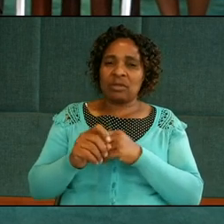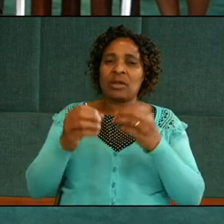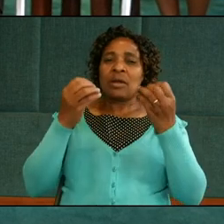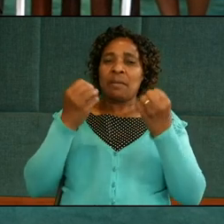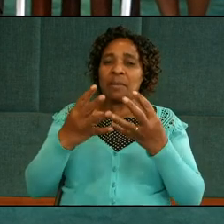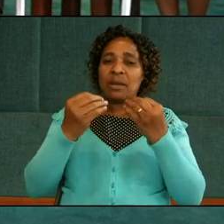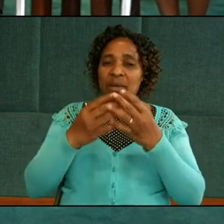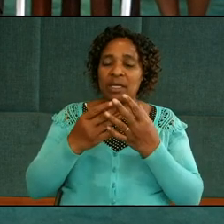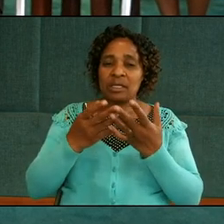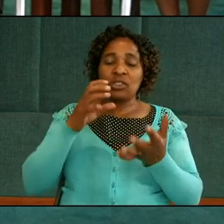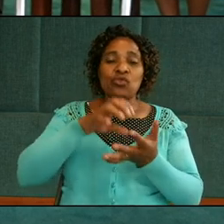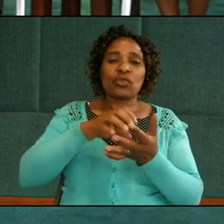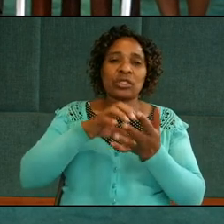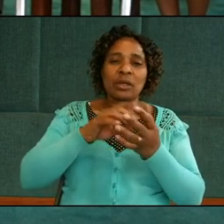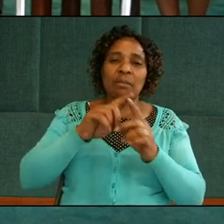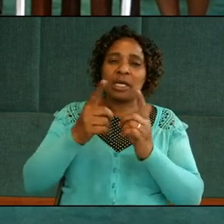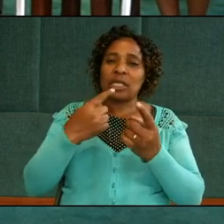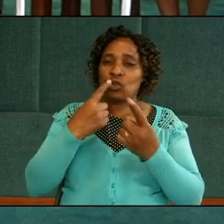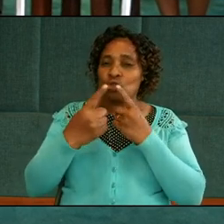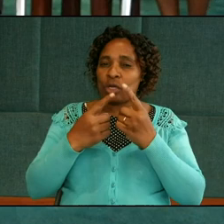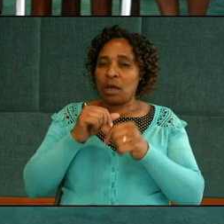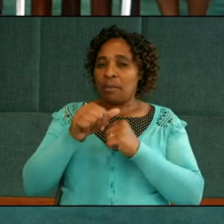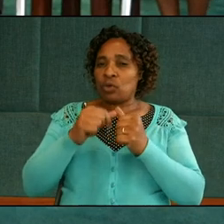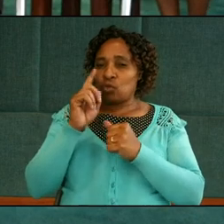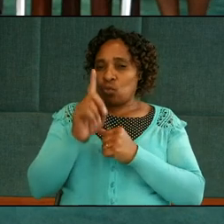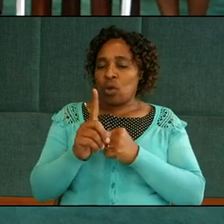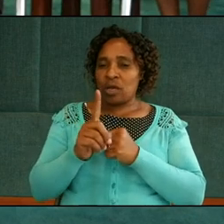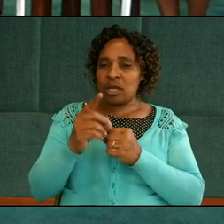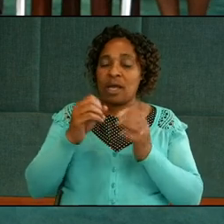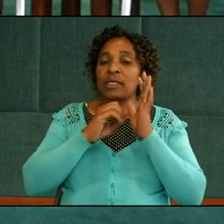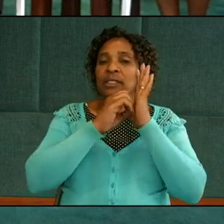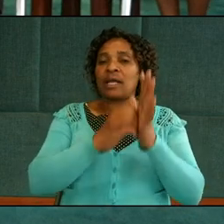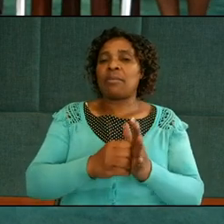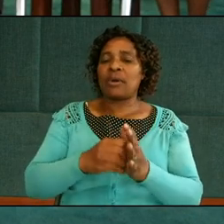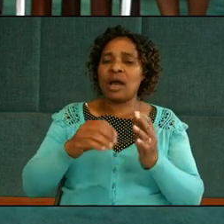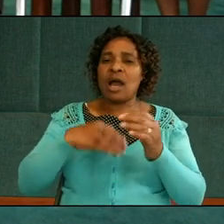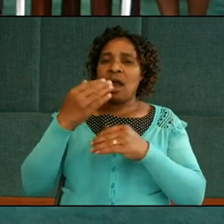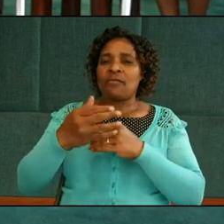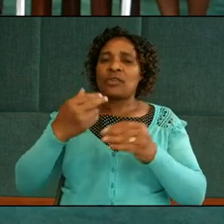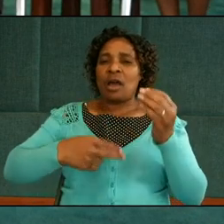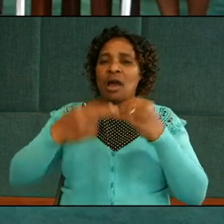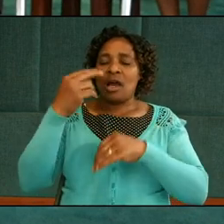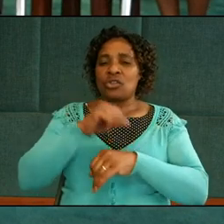Several situations, but I'll just mention one. For example, after